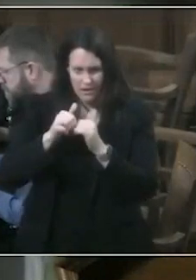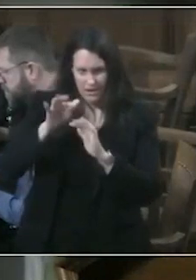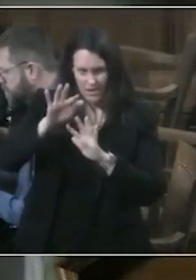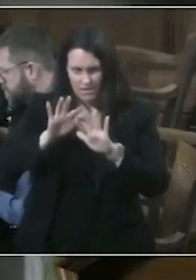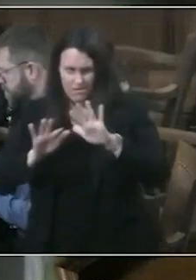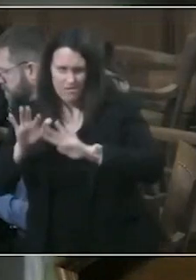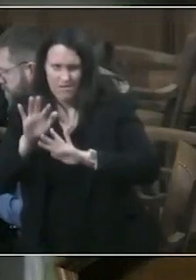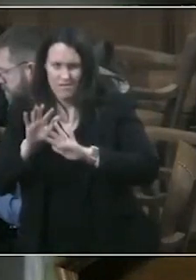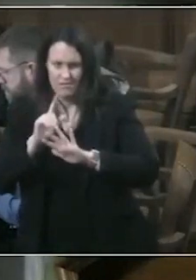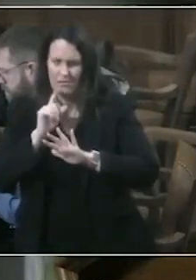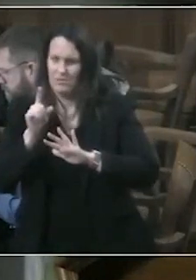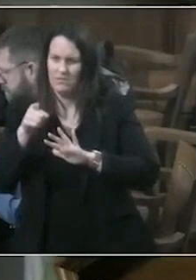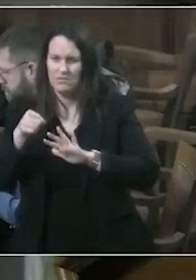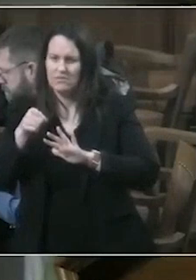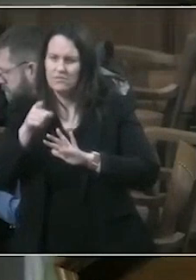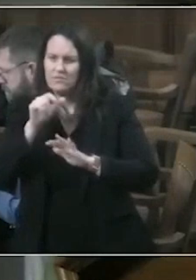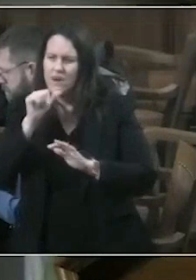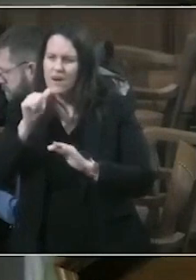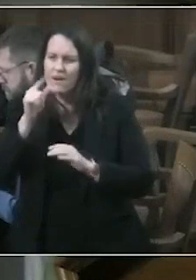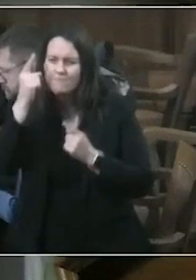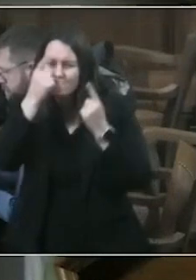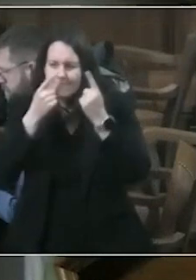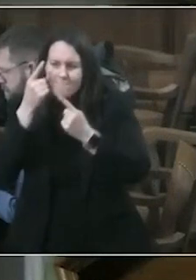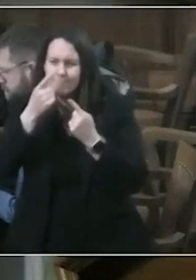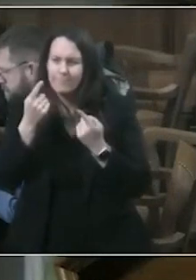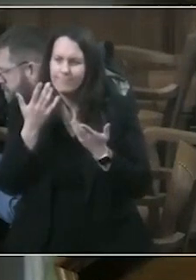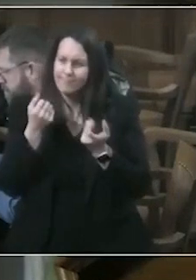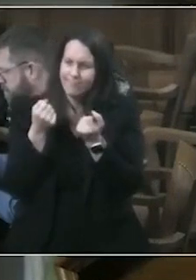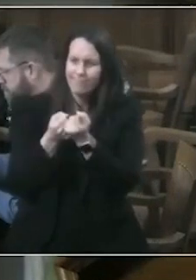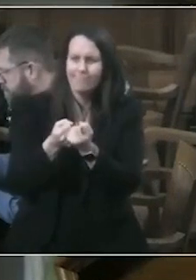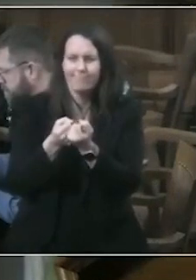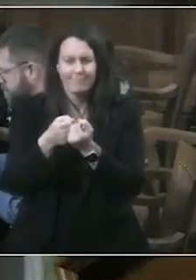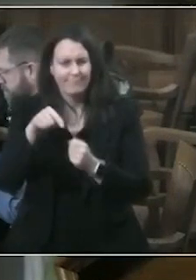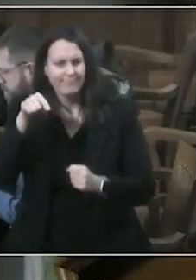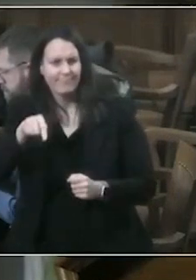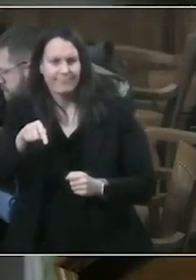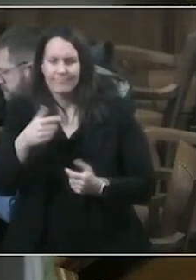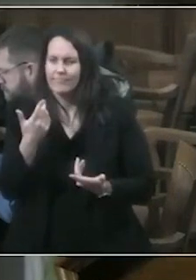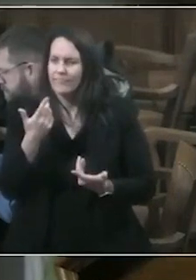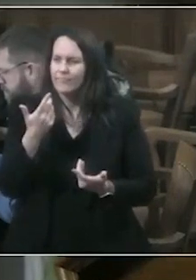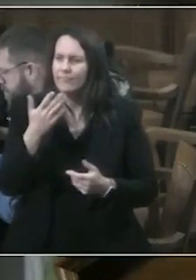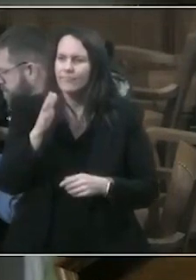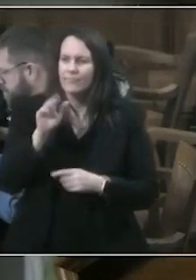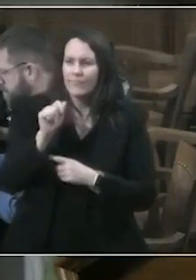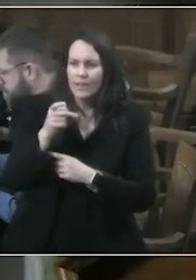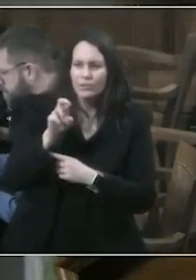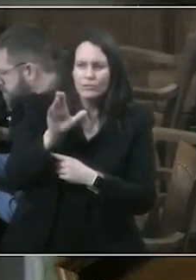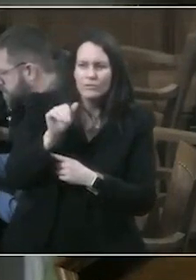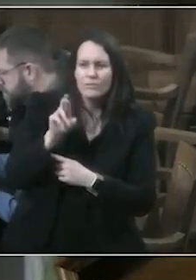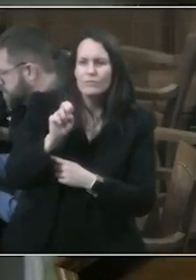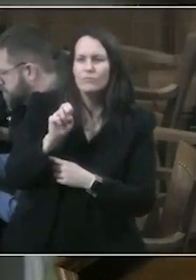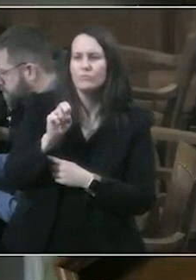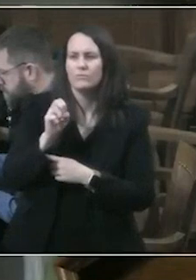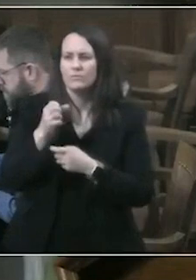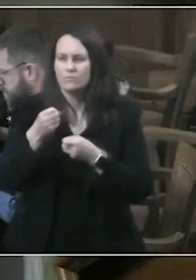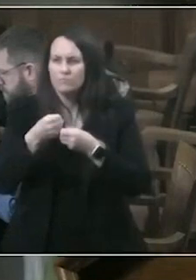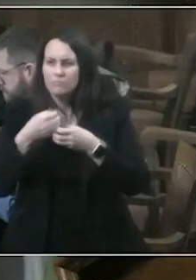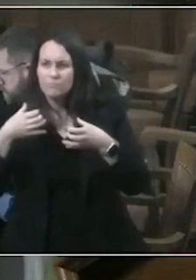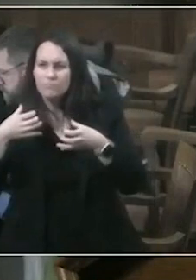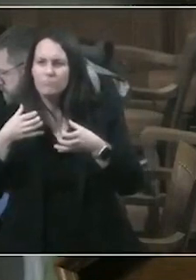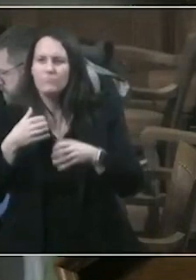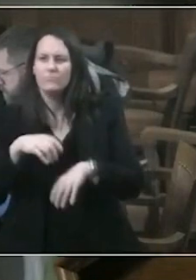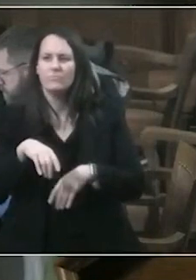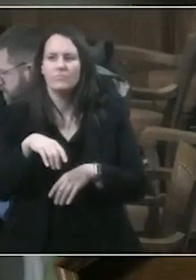overwhelming majority of Wisconsinites who support common sense policies like badger care expansion,